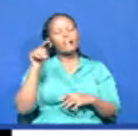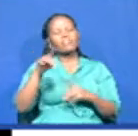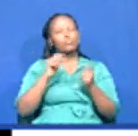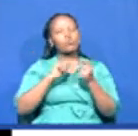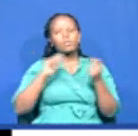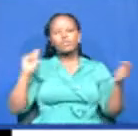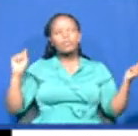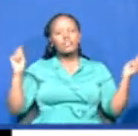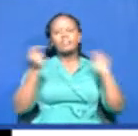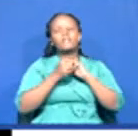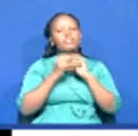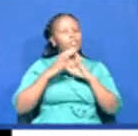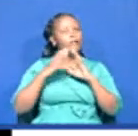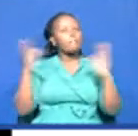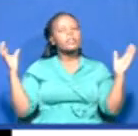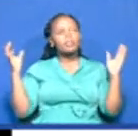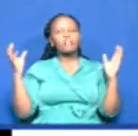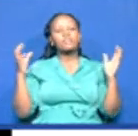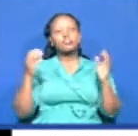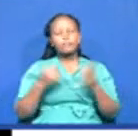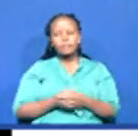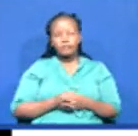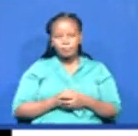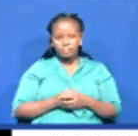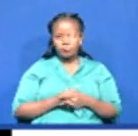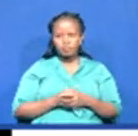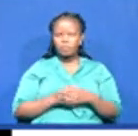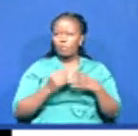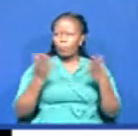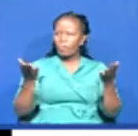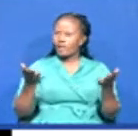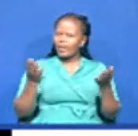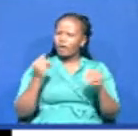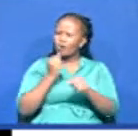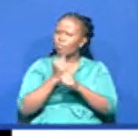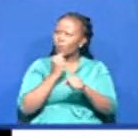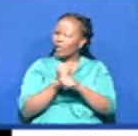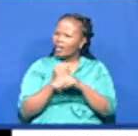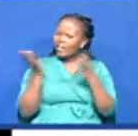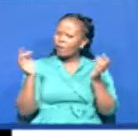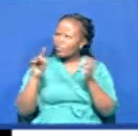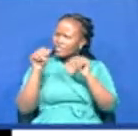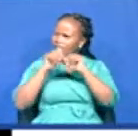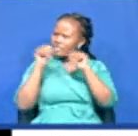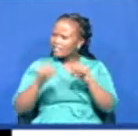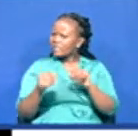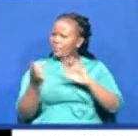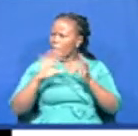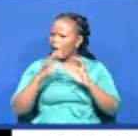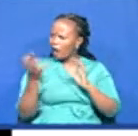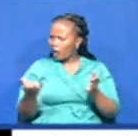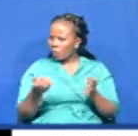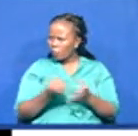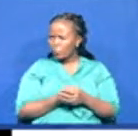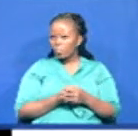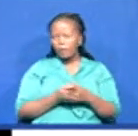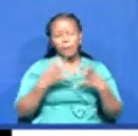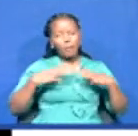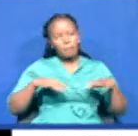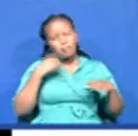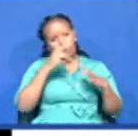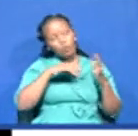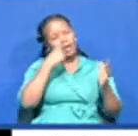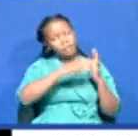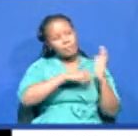fight against counterfeiting and illicit trade in general. So how will it work? How it's work is is that manufacturers will be required